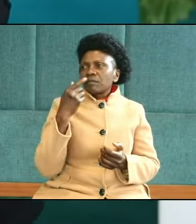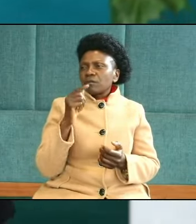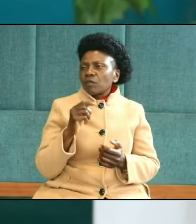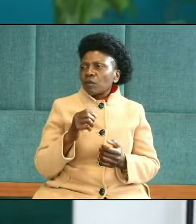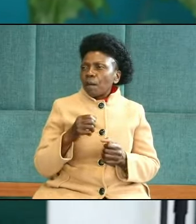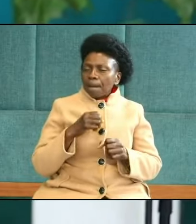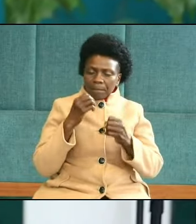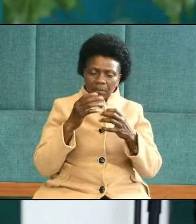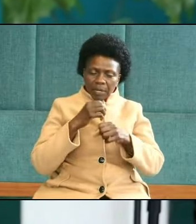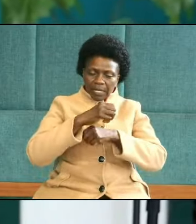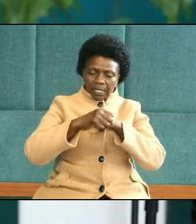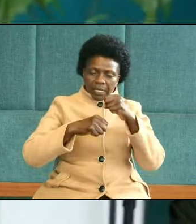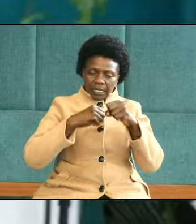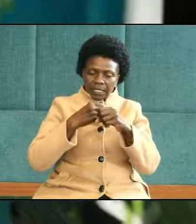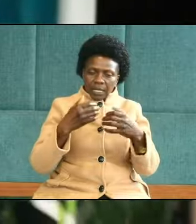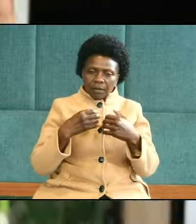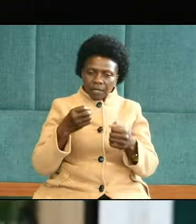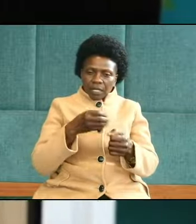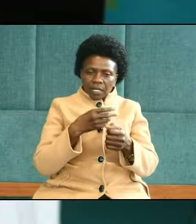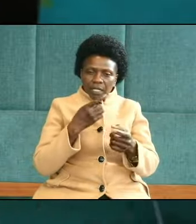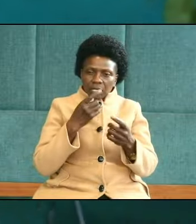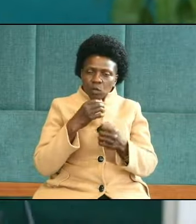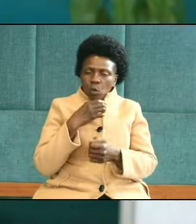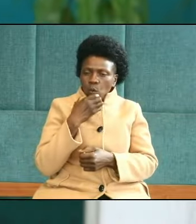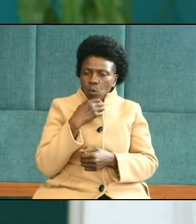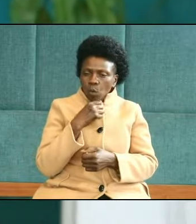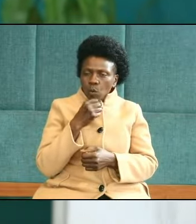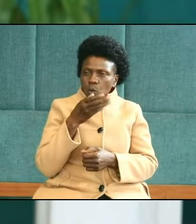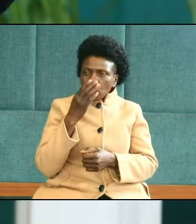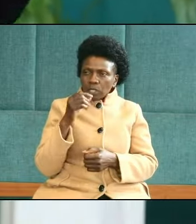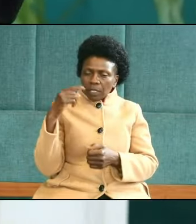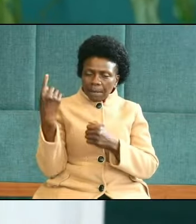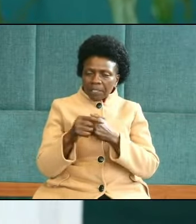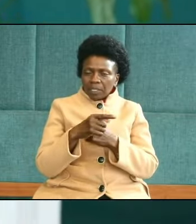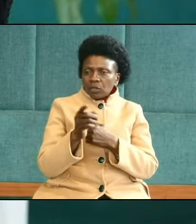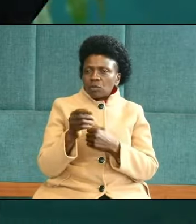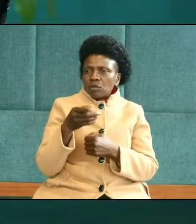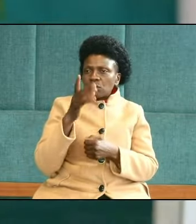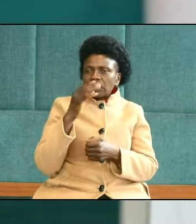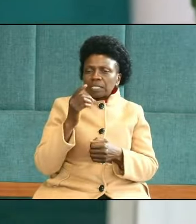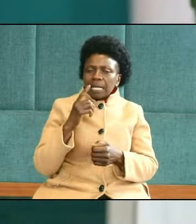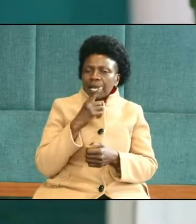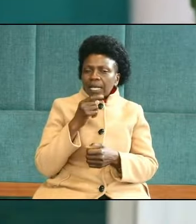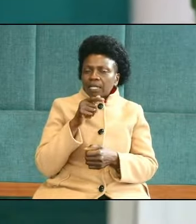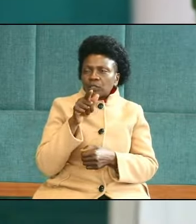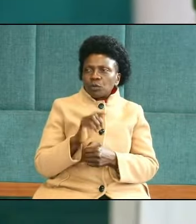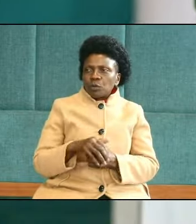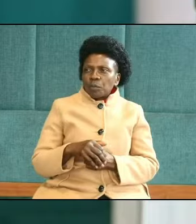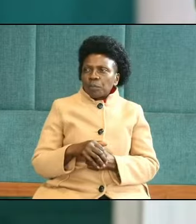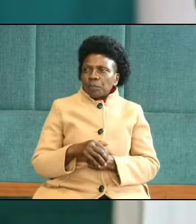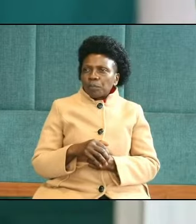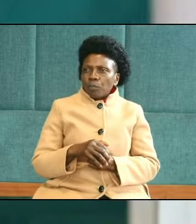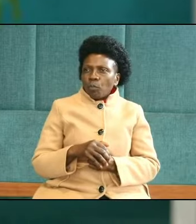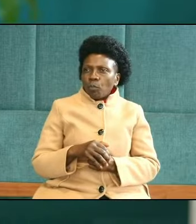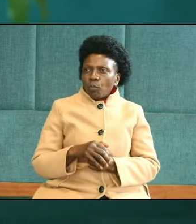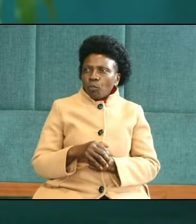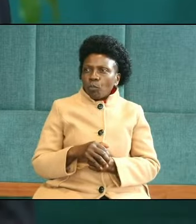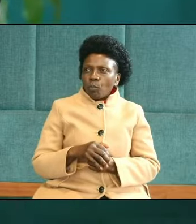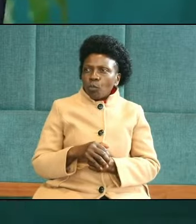They get lung cancer. And then they said, "Oh, God is punishing me. God is angry at me." Wait a minute.